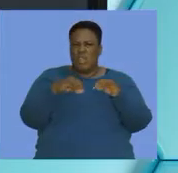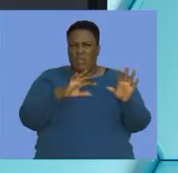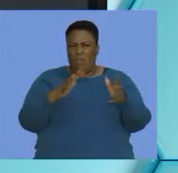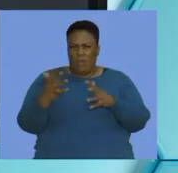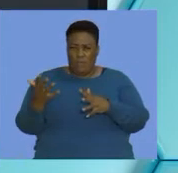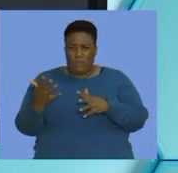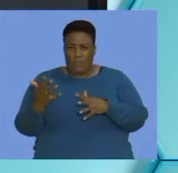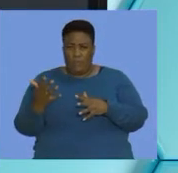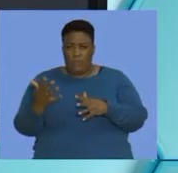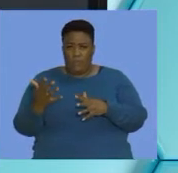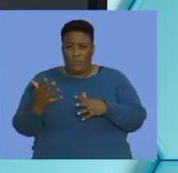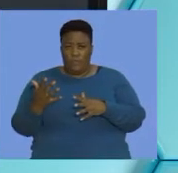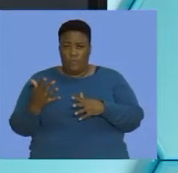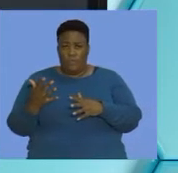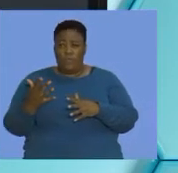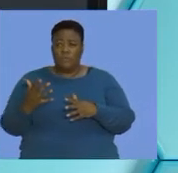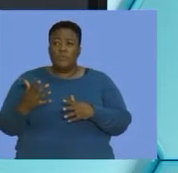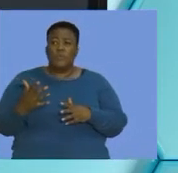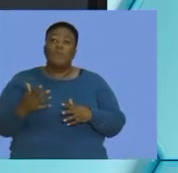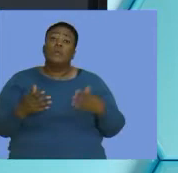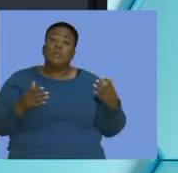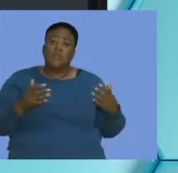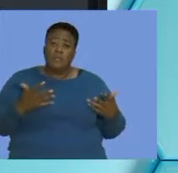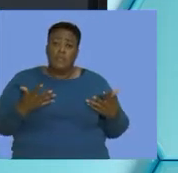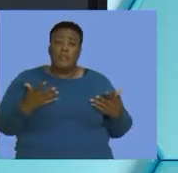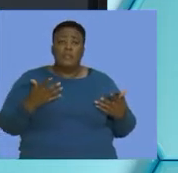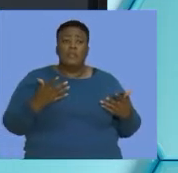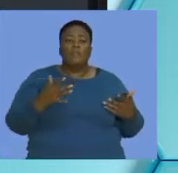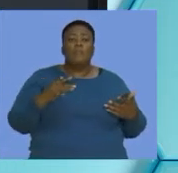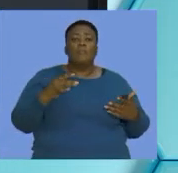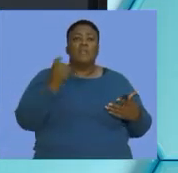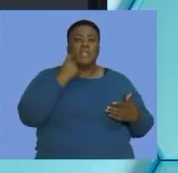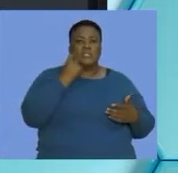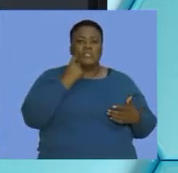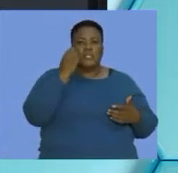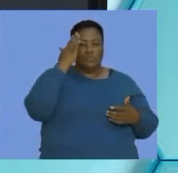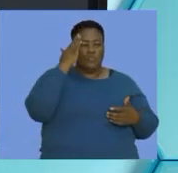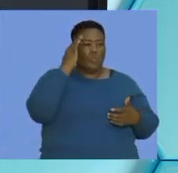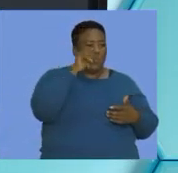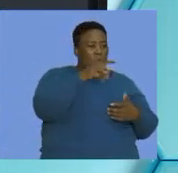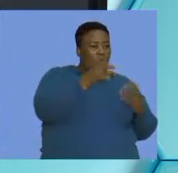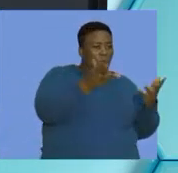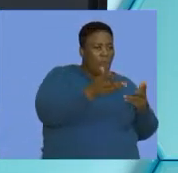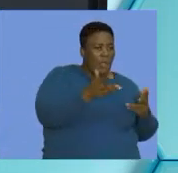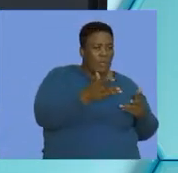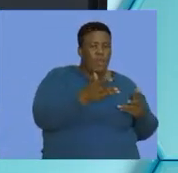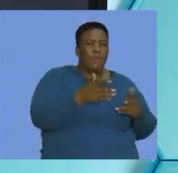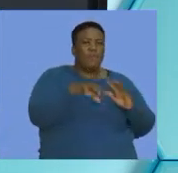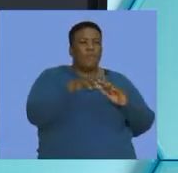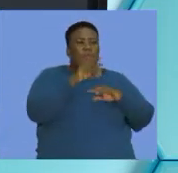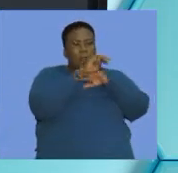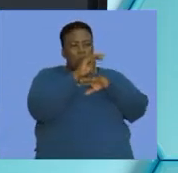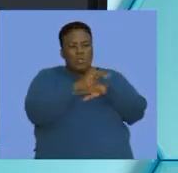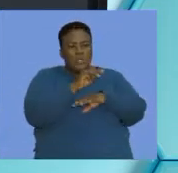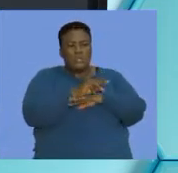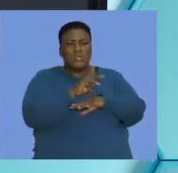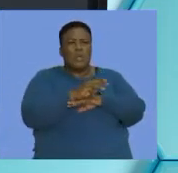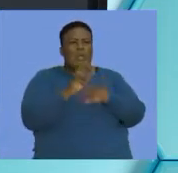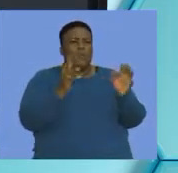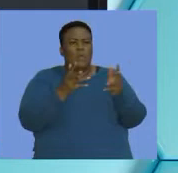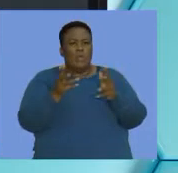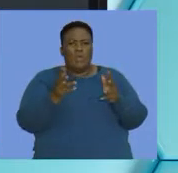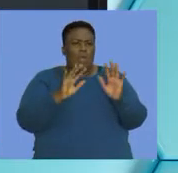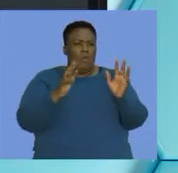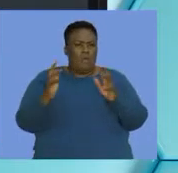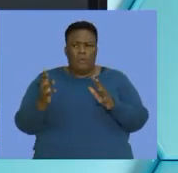rhino movement in their natural habitats, we're able to track where they are, we're able to monitor their numbers and